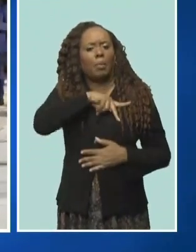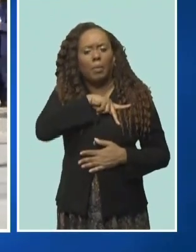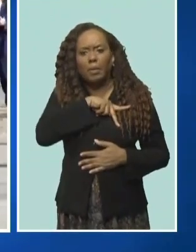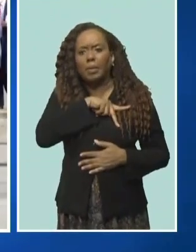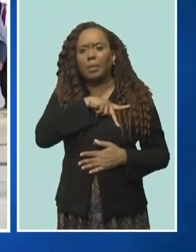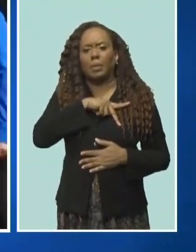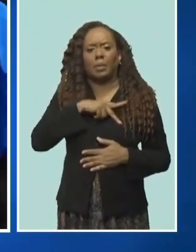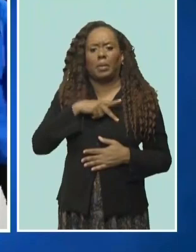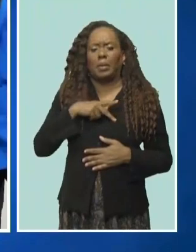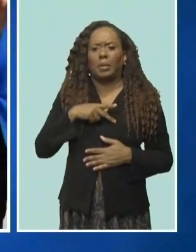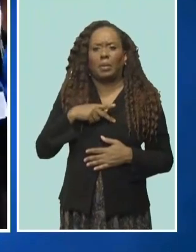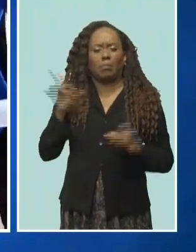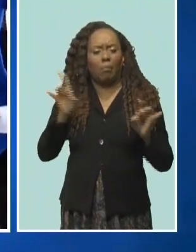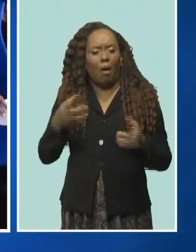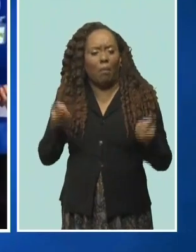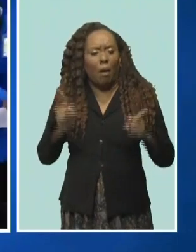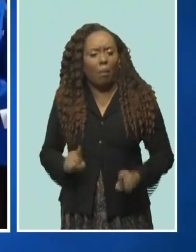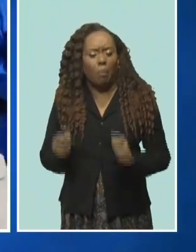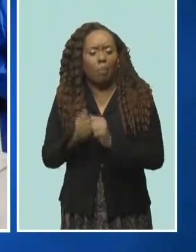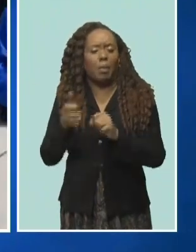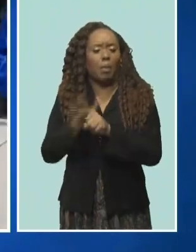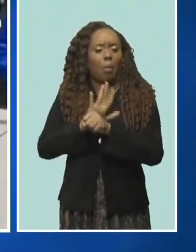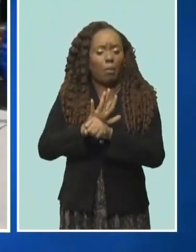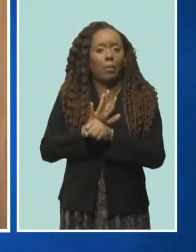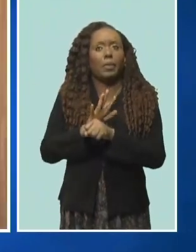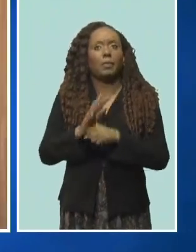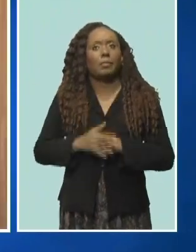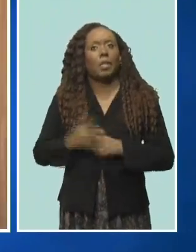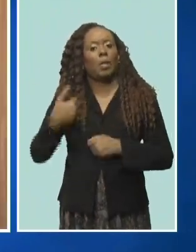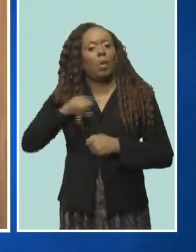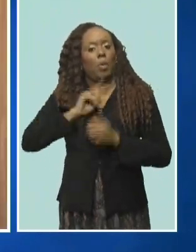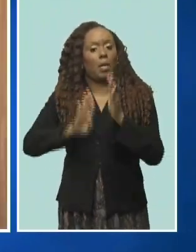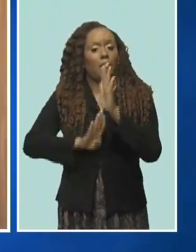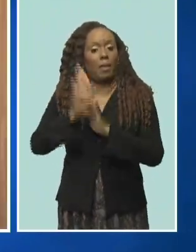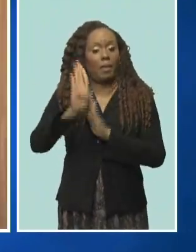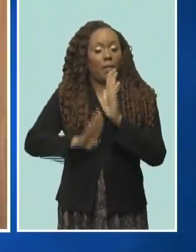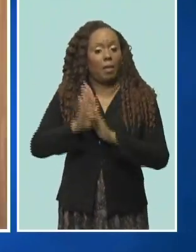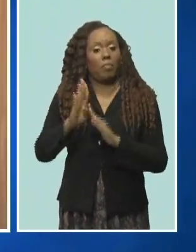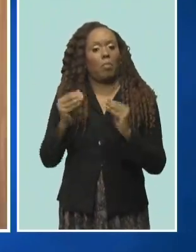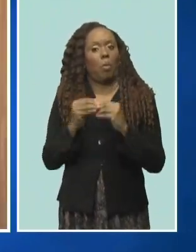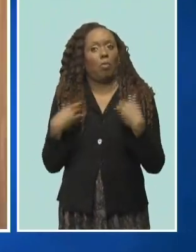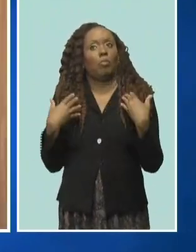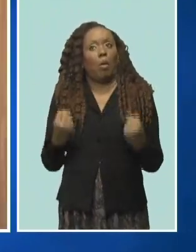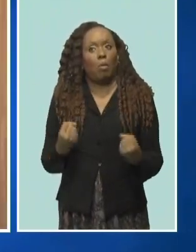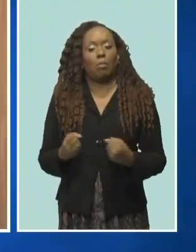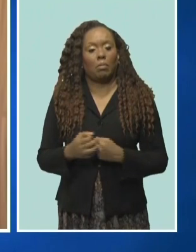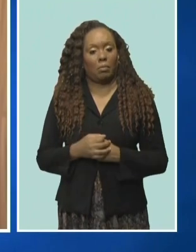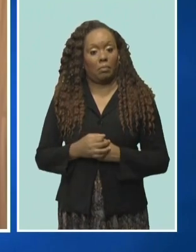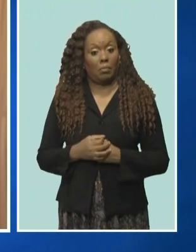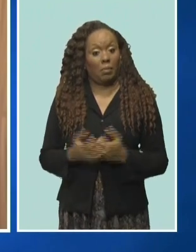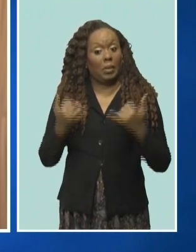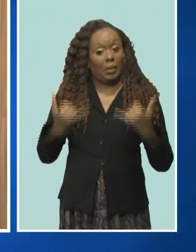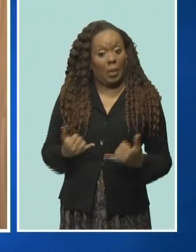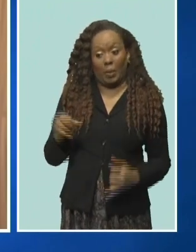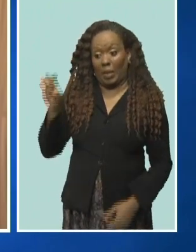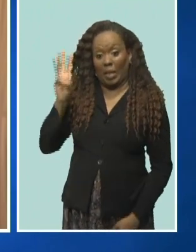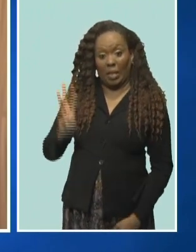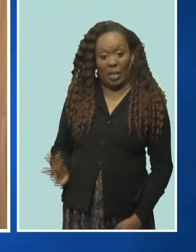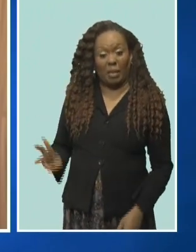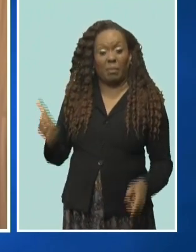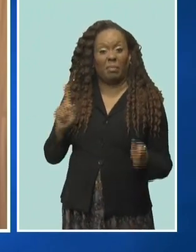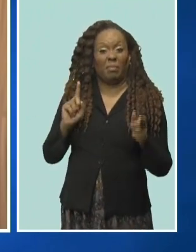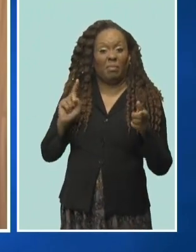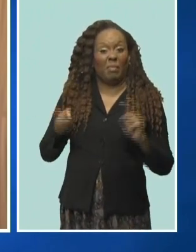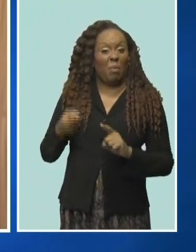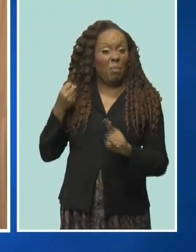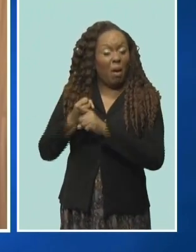of COVID-19. We have grown stronger to fight this new reality of ours, this climate crisis. And we will continue